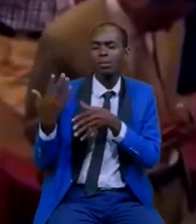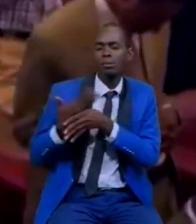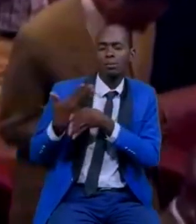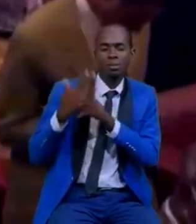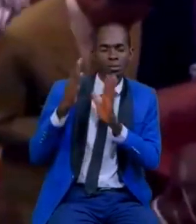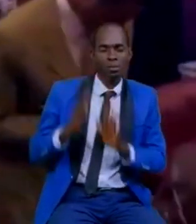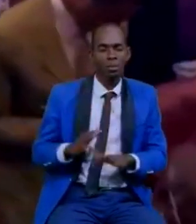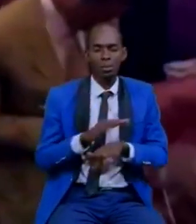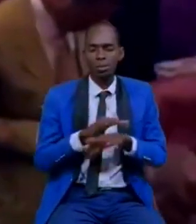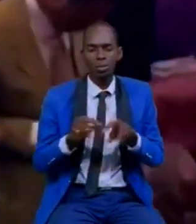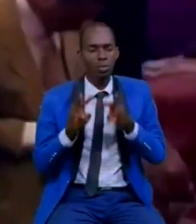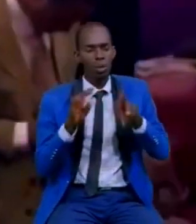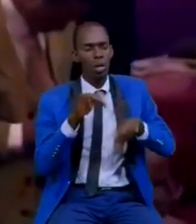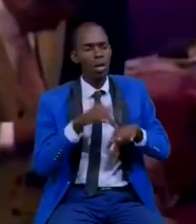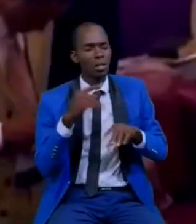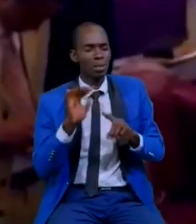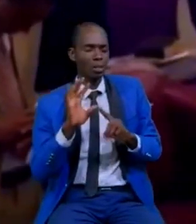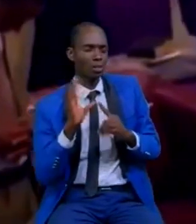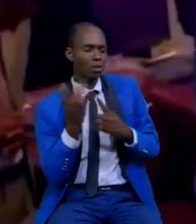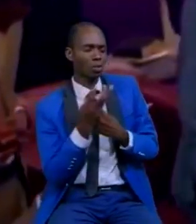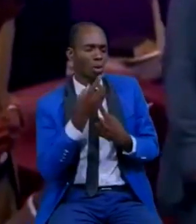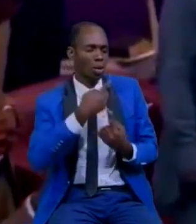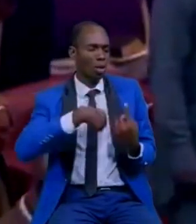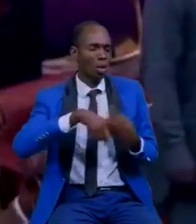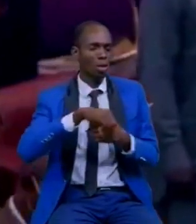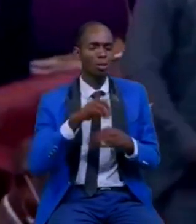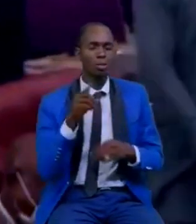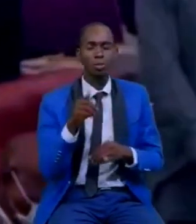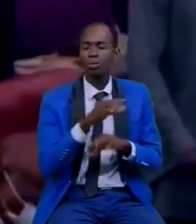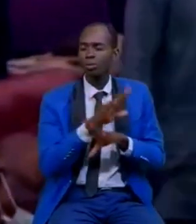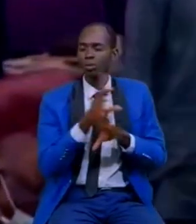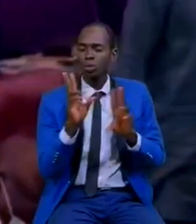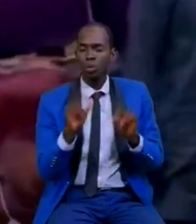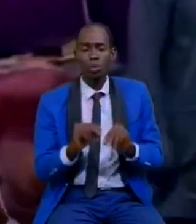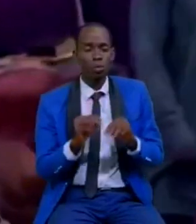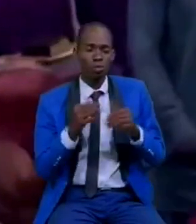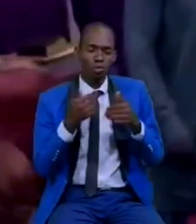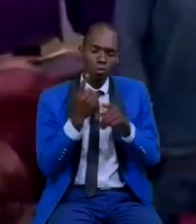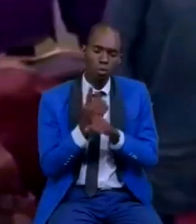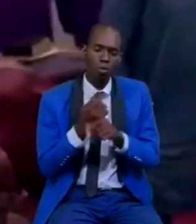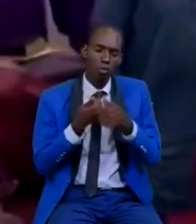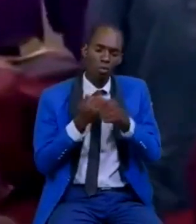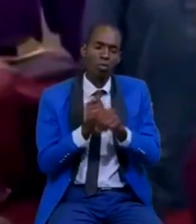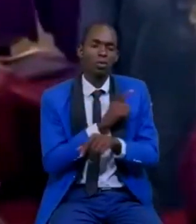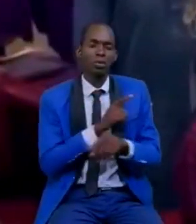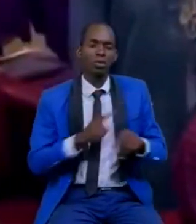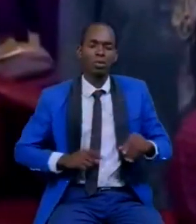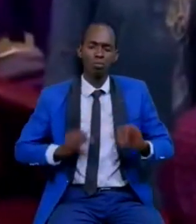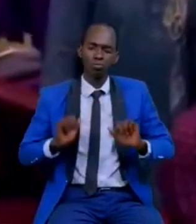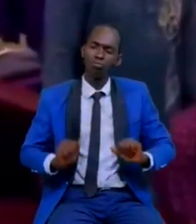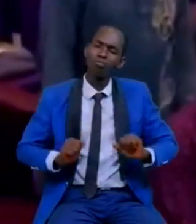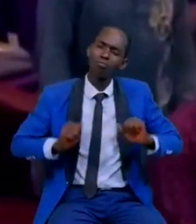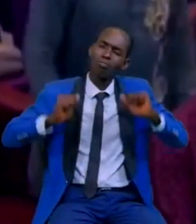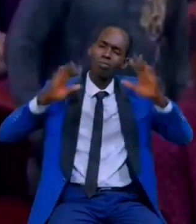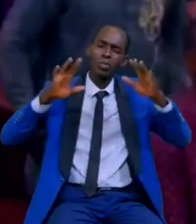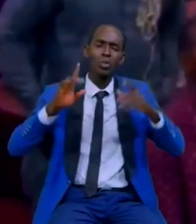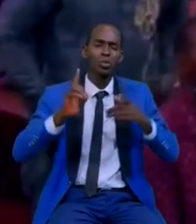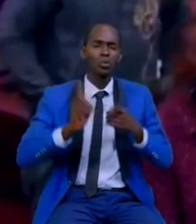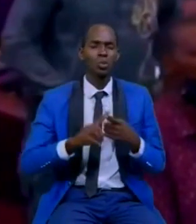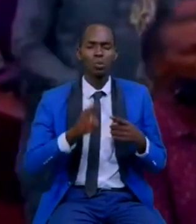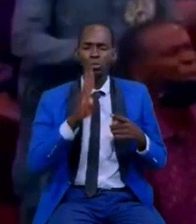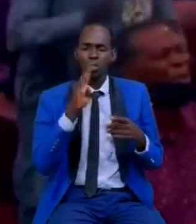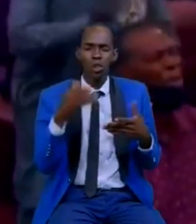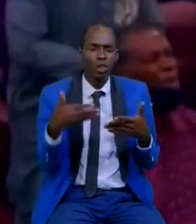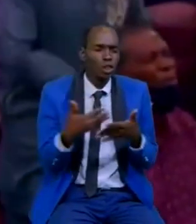the conditions around you. Follow the Lord. Follow the Lord and make up your mind. You'll be a new creature in Christ. A